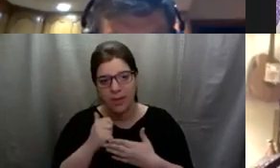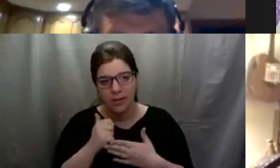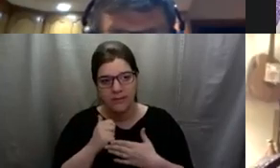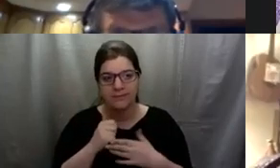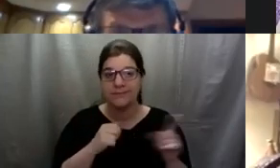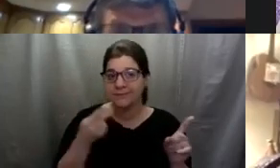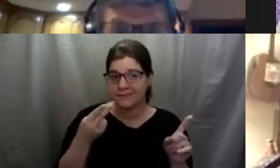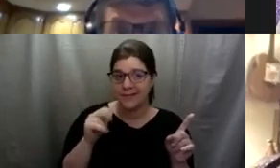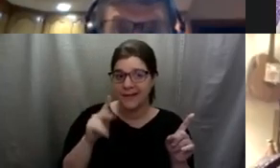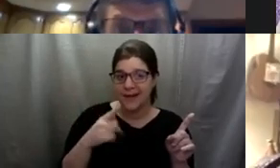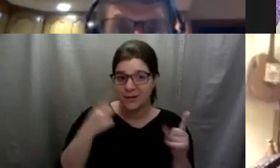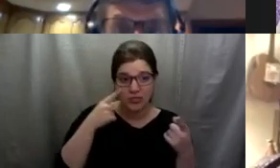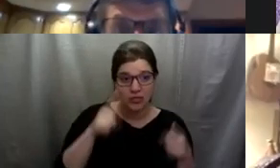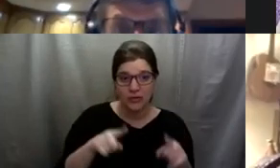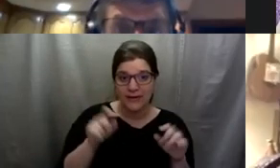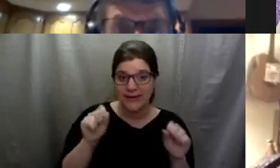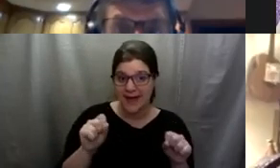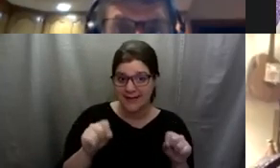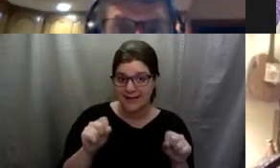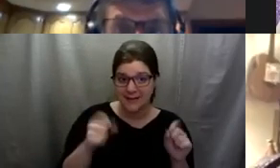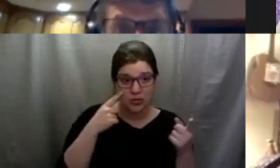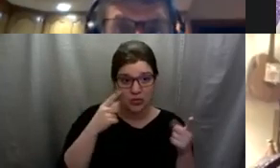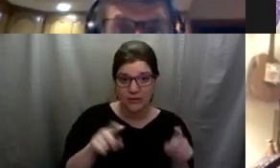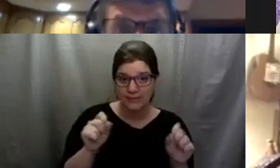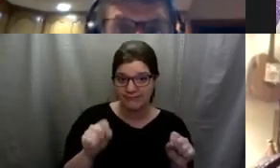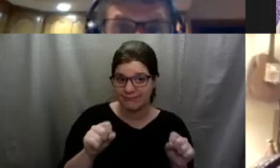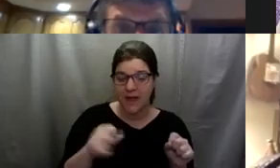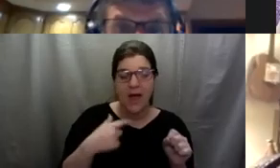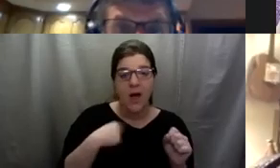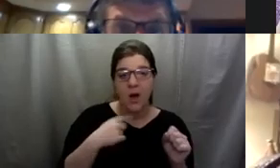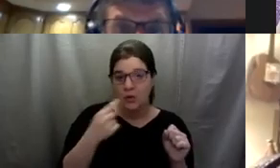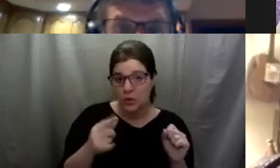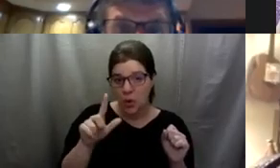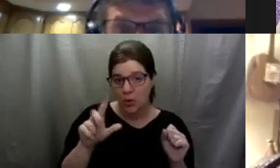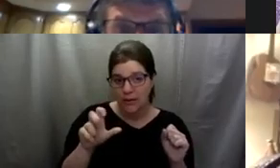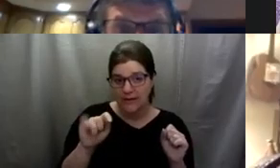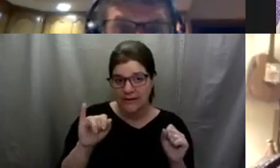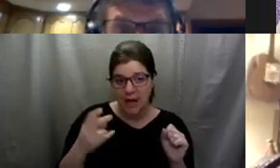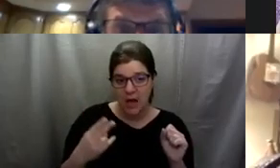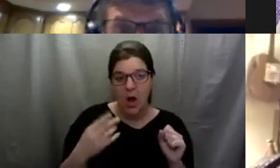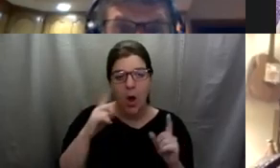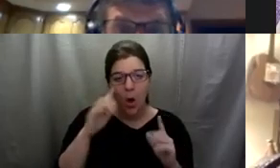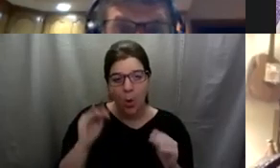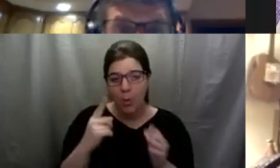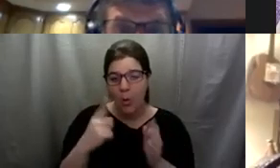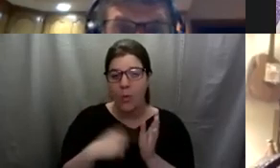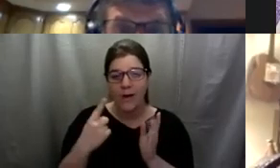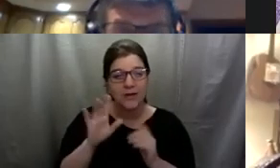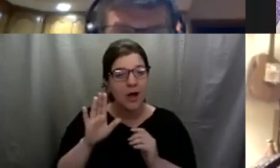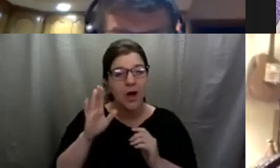yes. I told Letiah, I hope she one day turns that presentation into a book